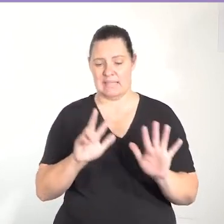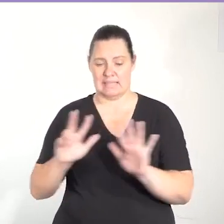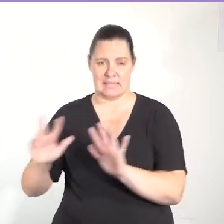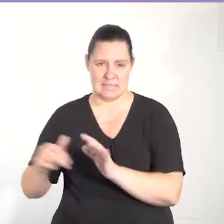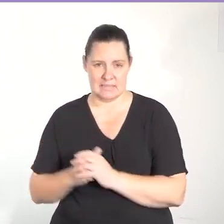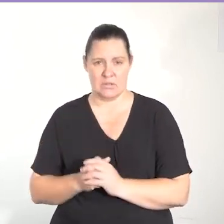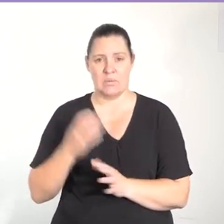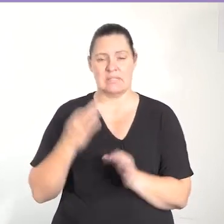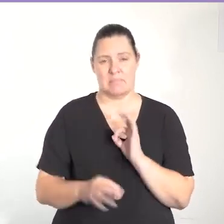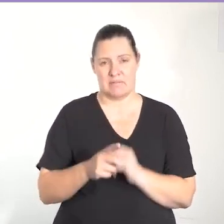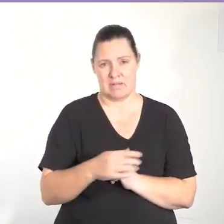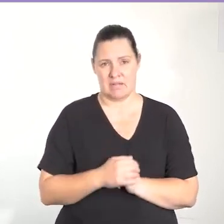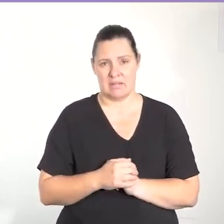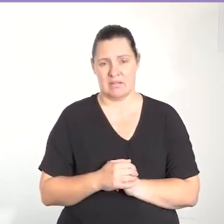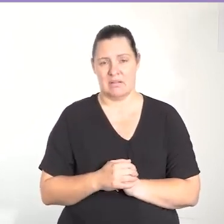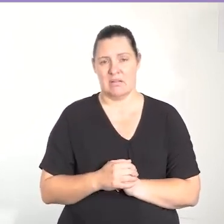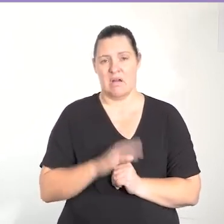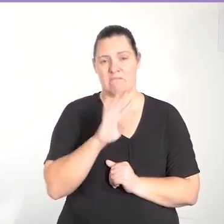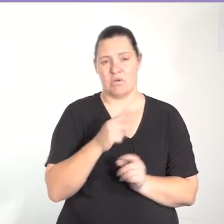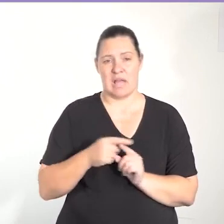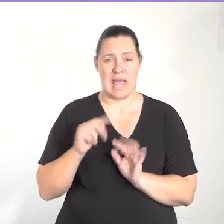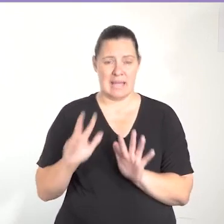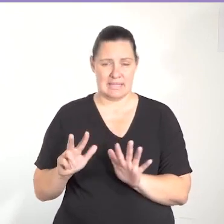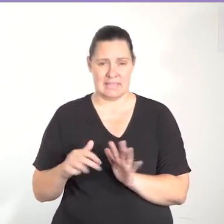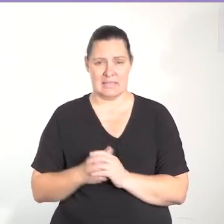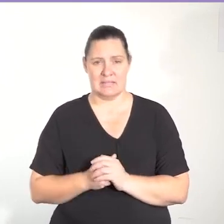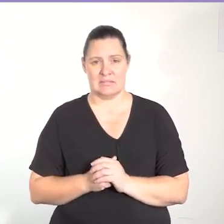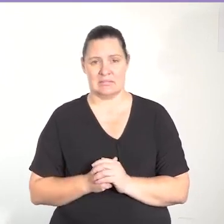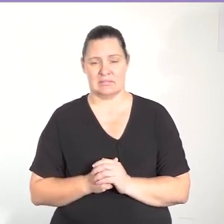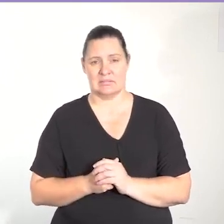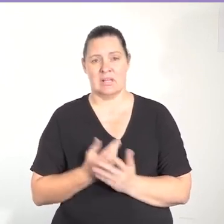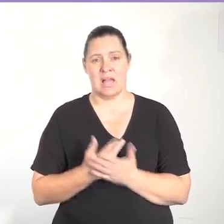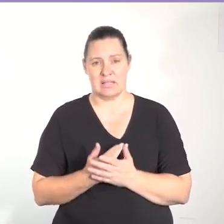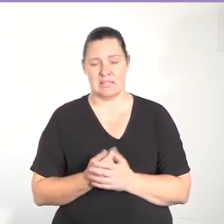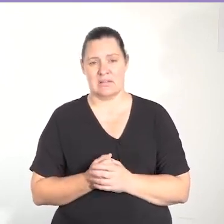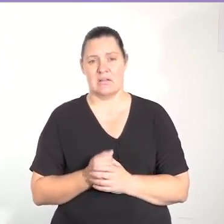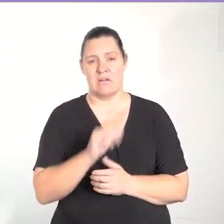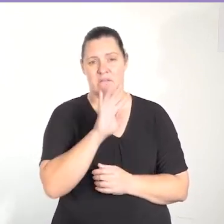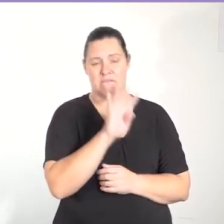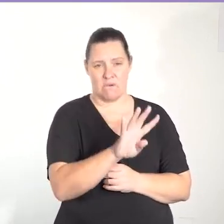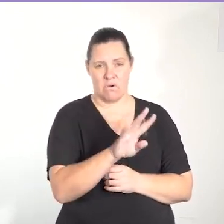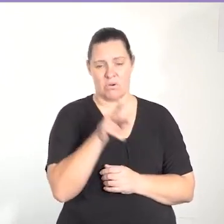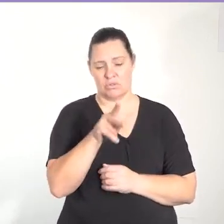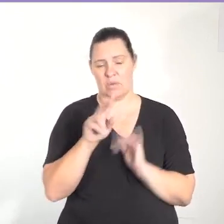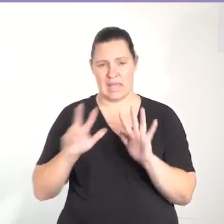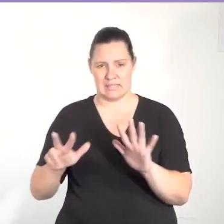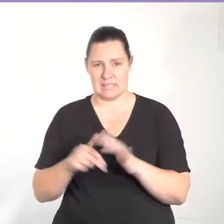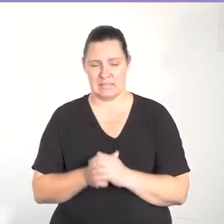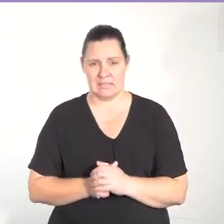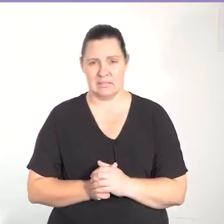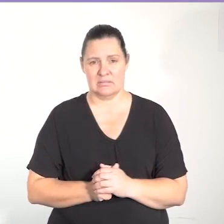So we are going to simplify that. Now 4 eighths also can be written as a ratio. That is